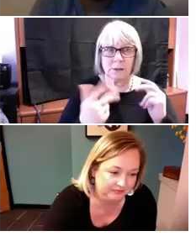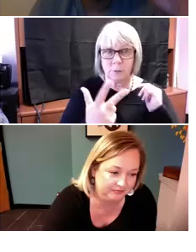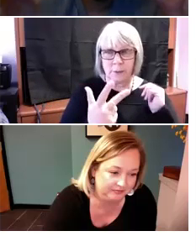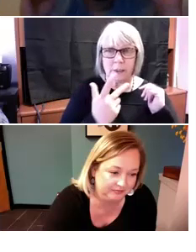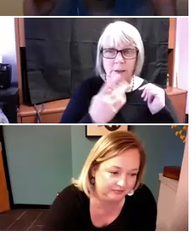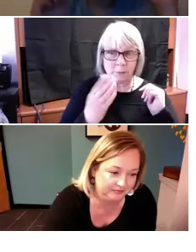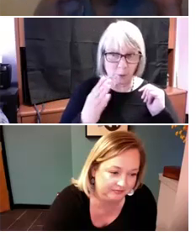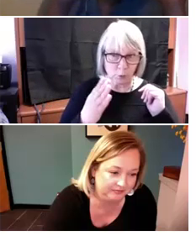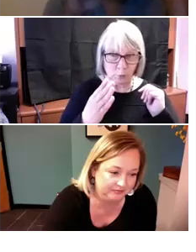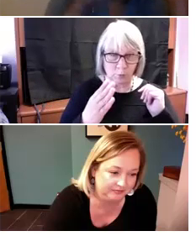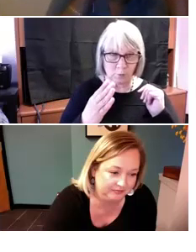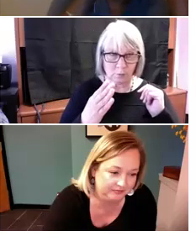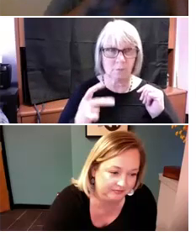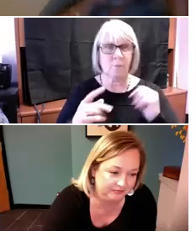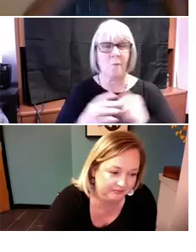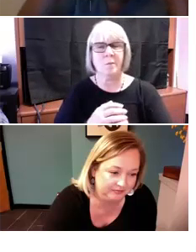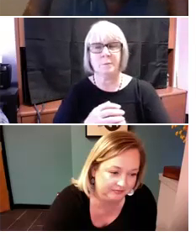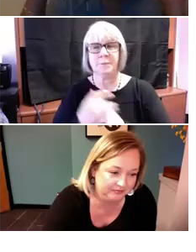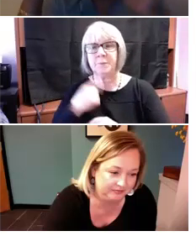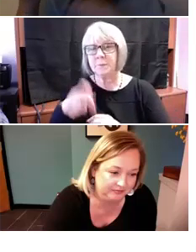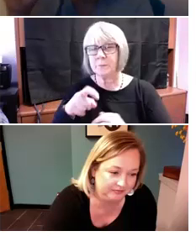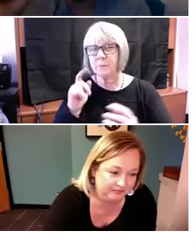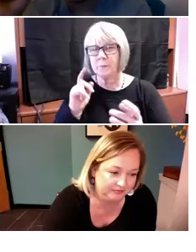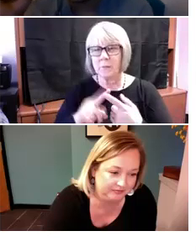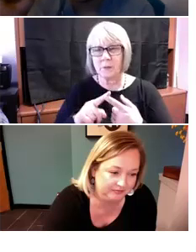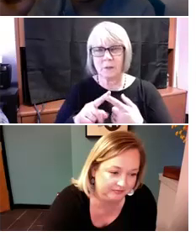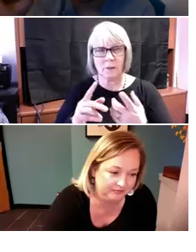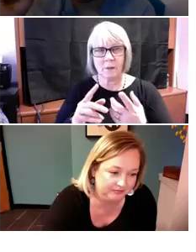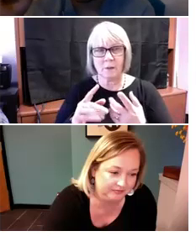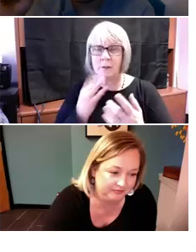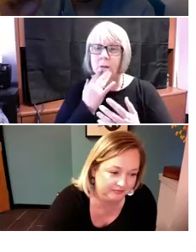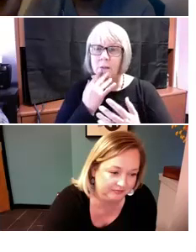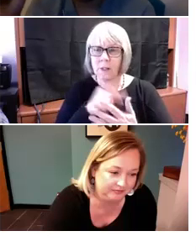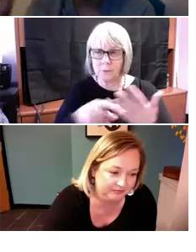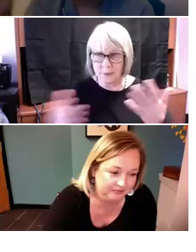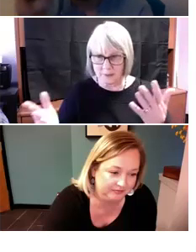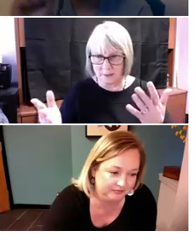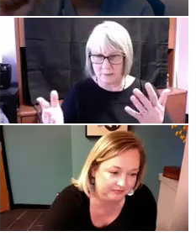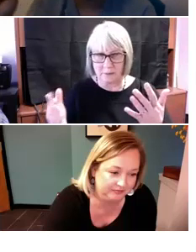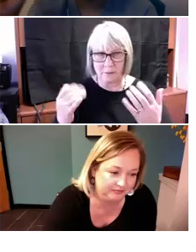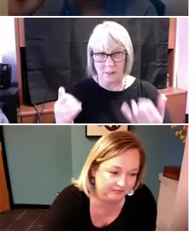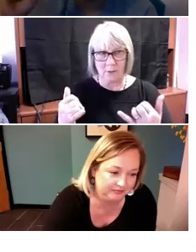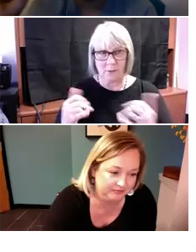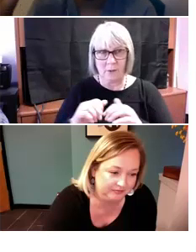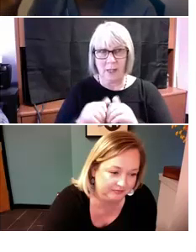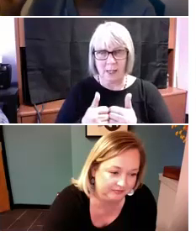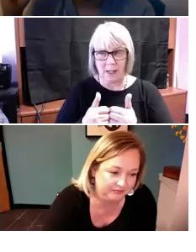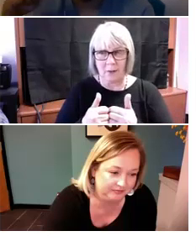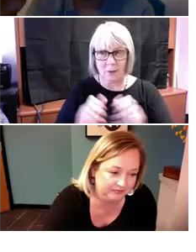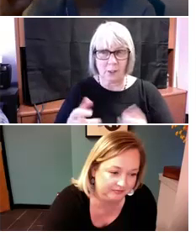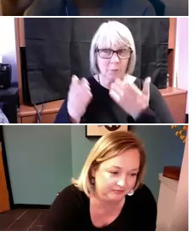as blue. So I need to color these things. Now, how would I